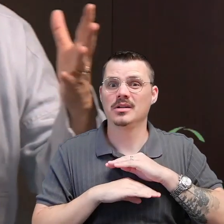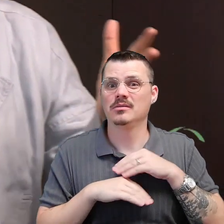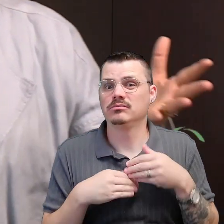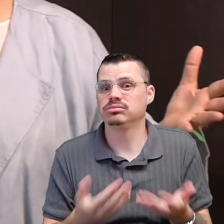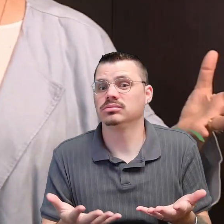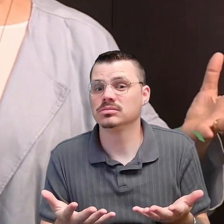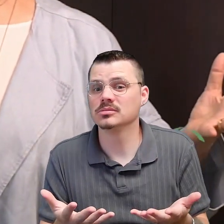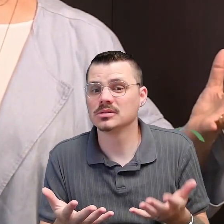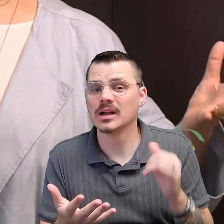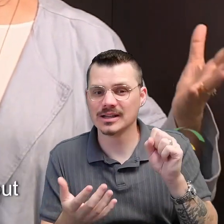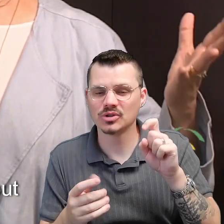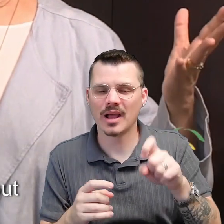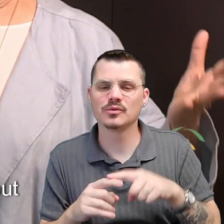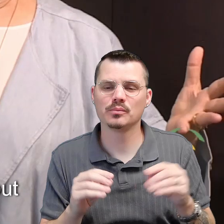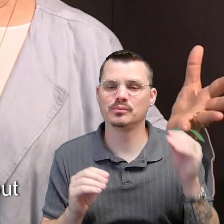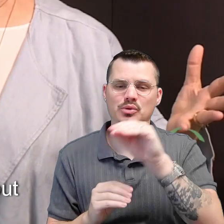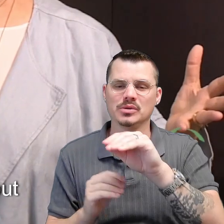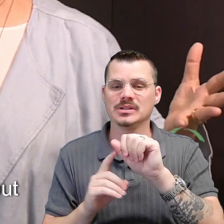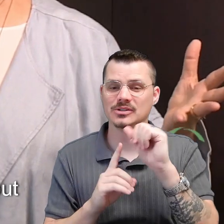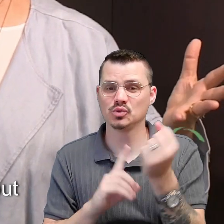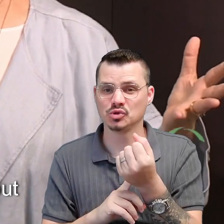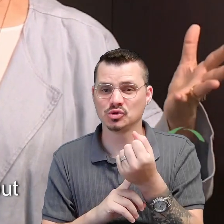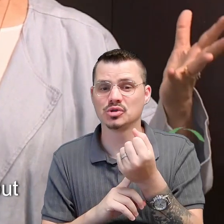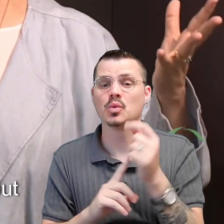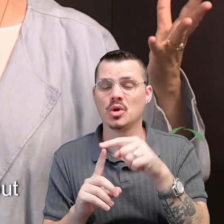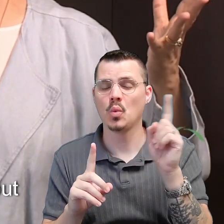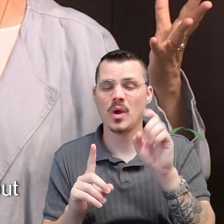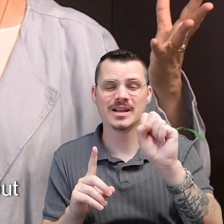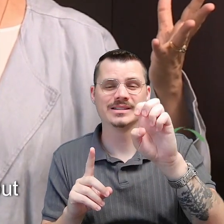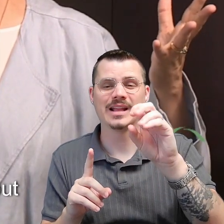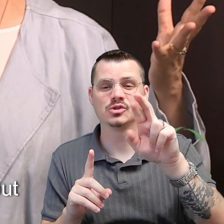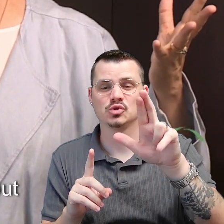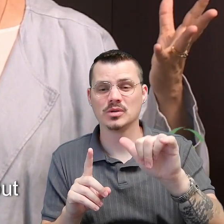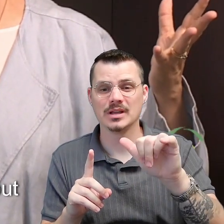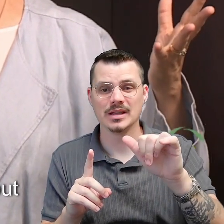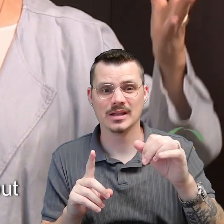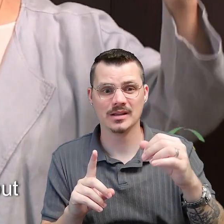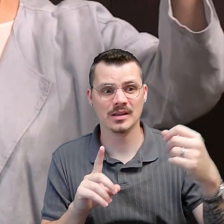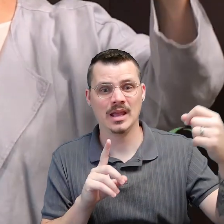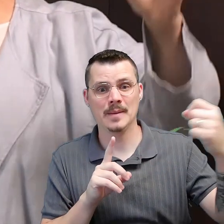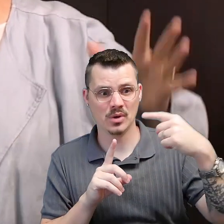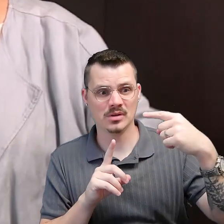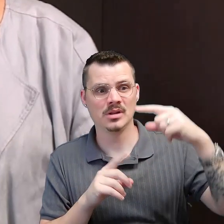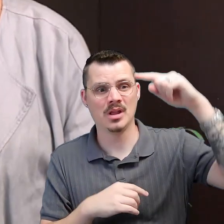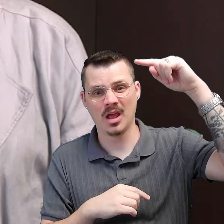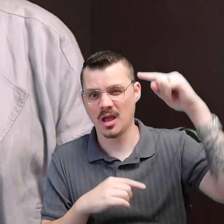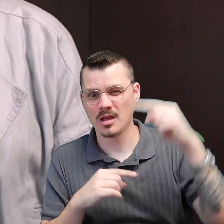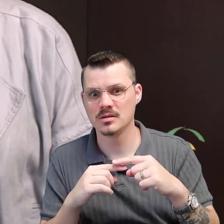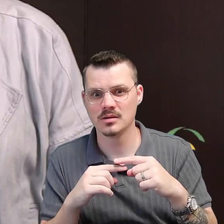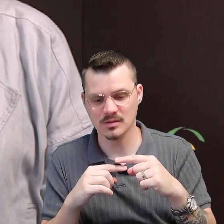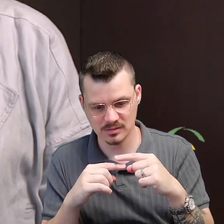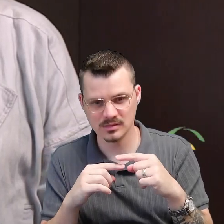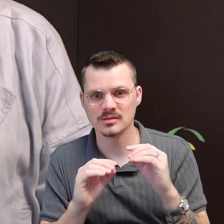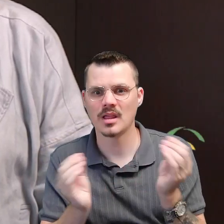to be in a situation where the sensory input is down to near